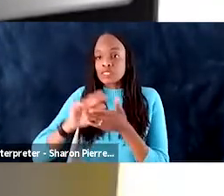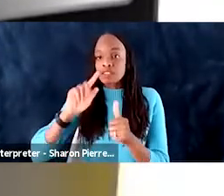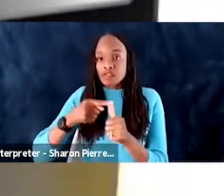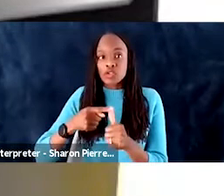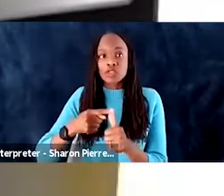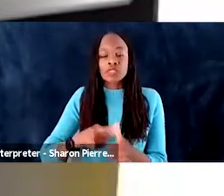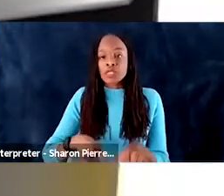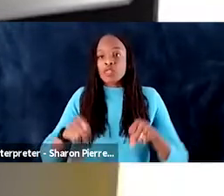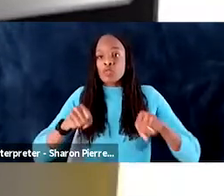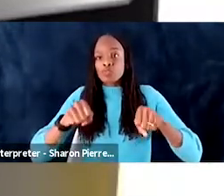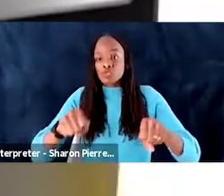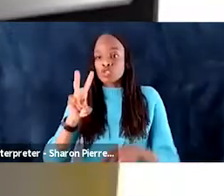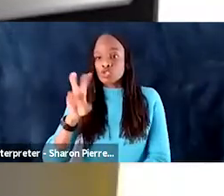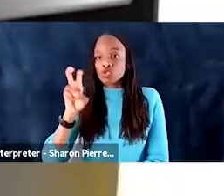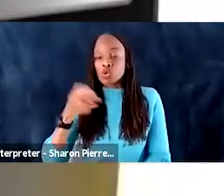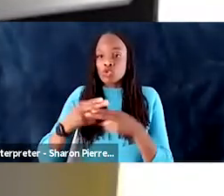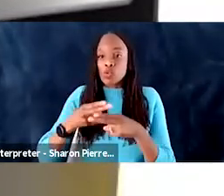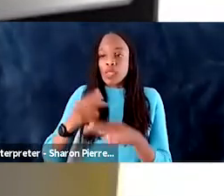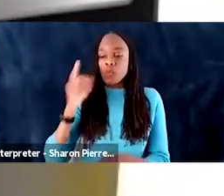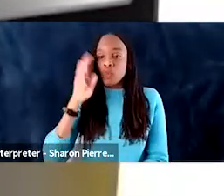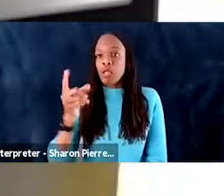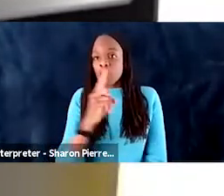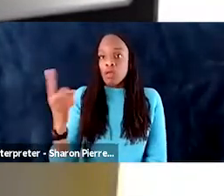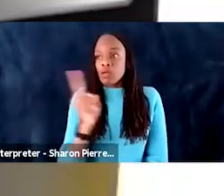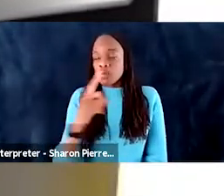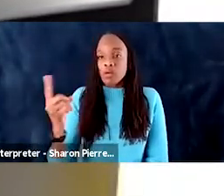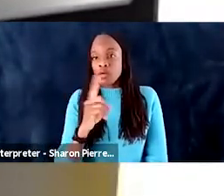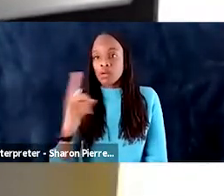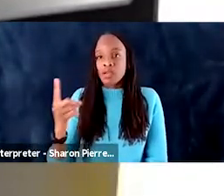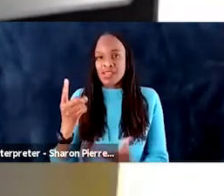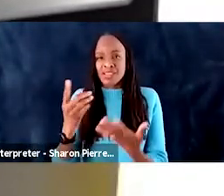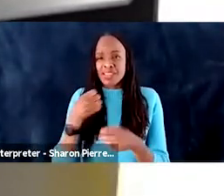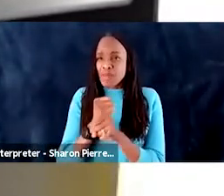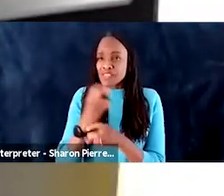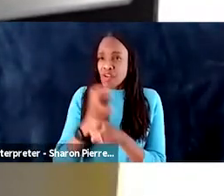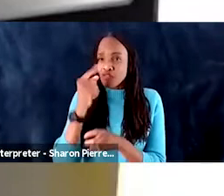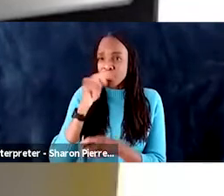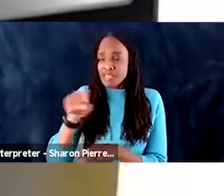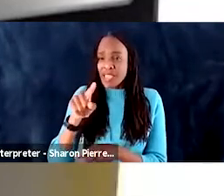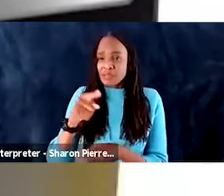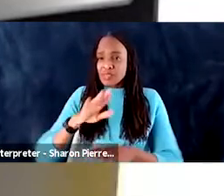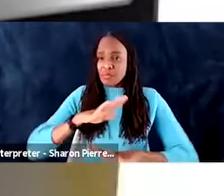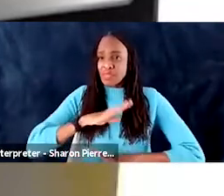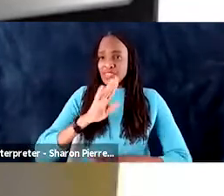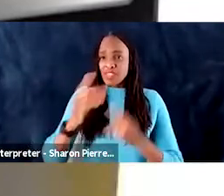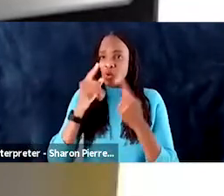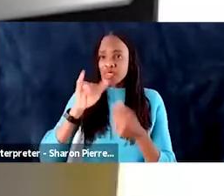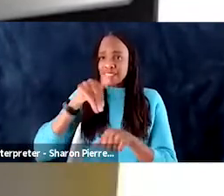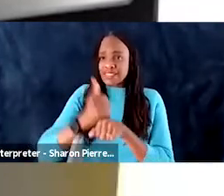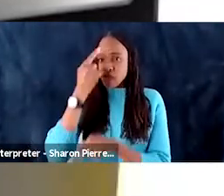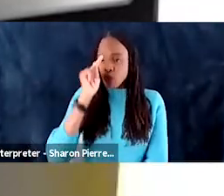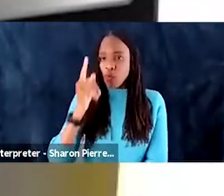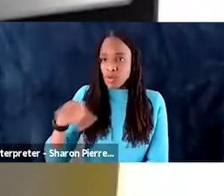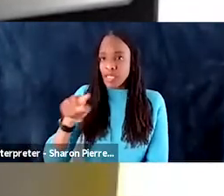200-pound cart, they zigzag back and forth, retracing their steps, which makes it difficult for them to actually meet the goals that are being set for them.